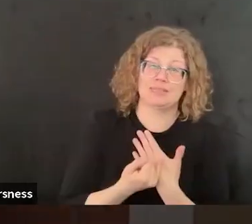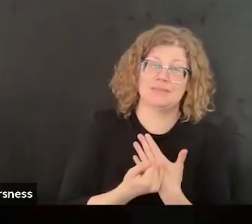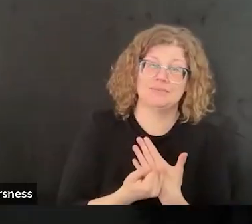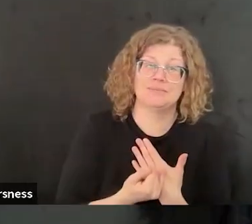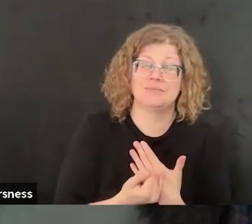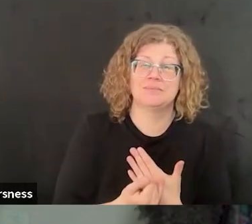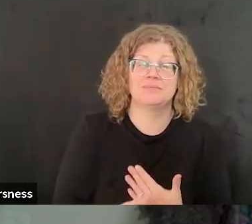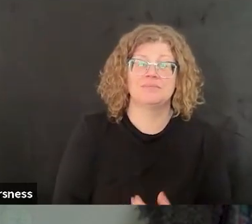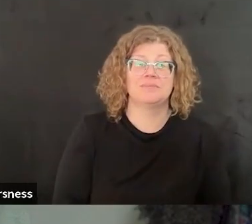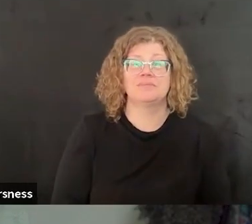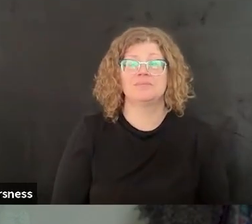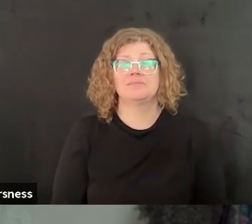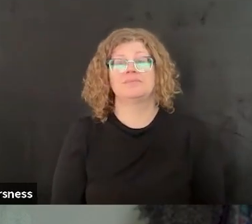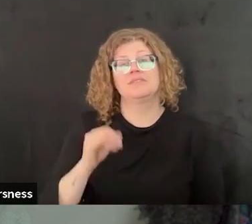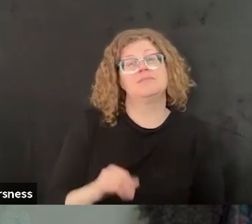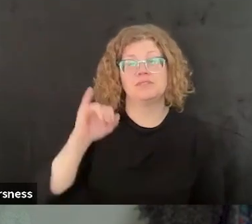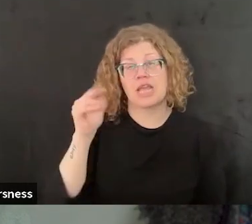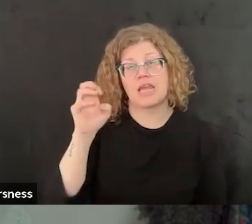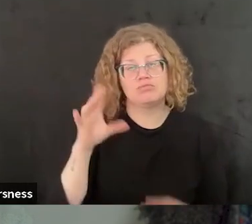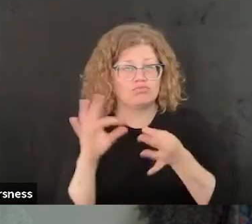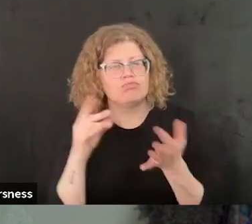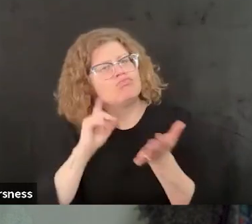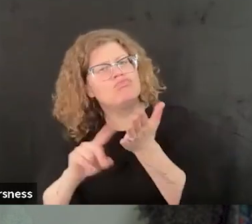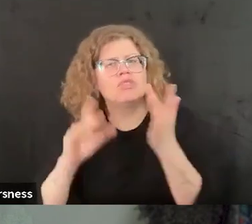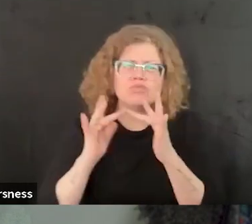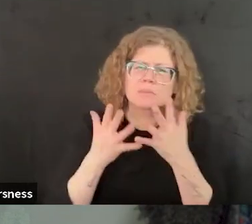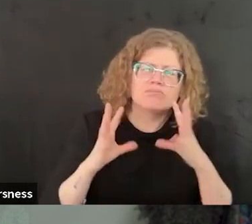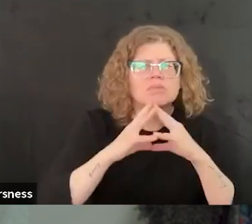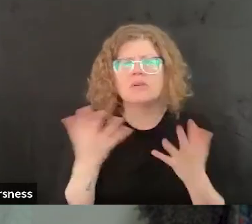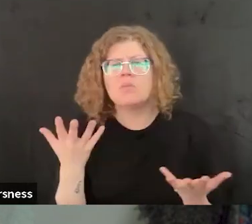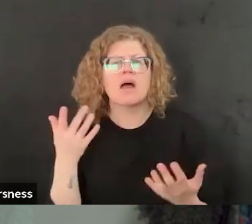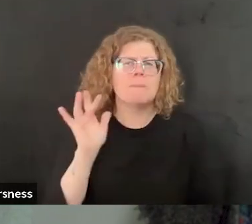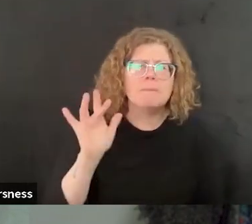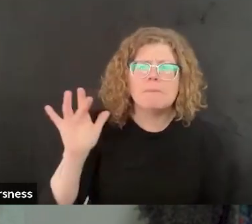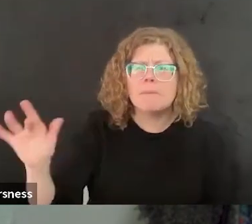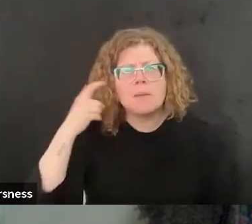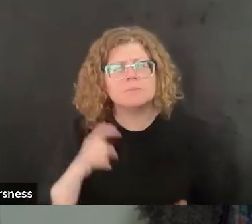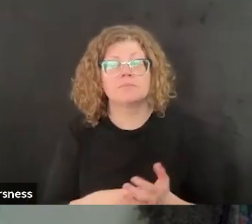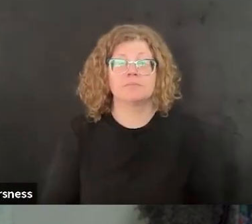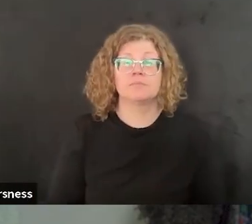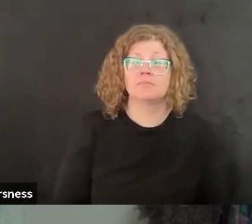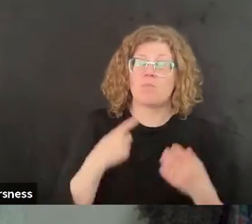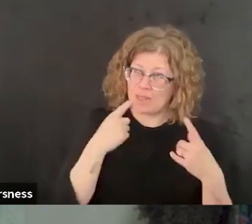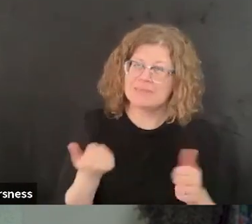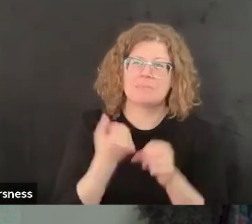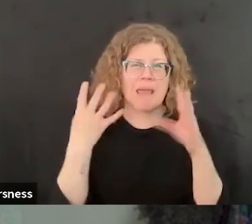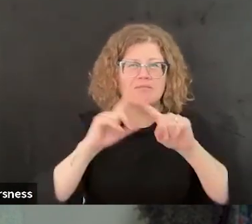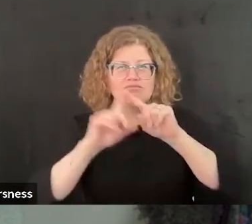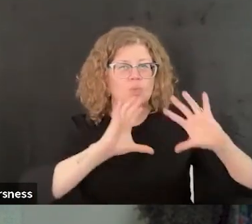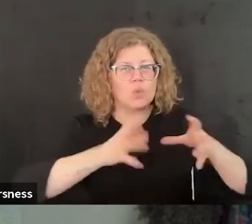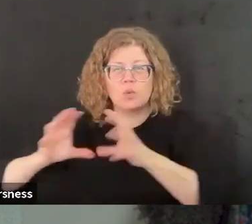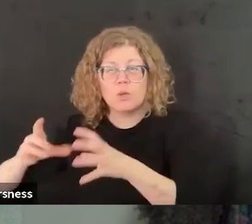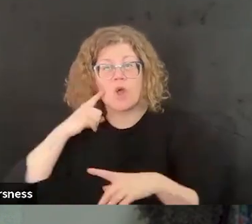project. There are quite a few different websites you can go to. Um, there are also lots